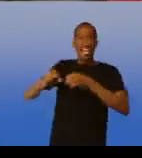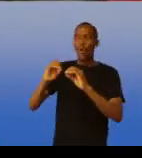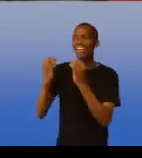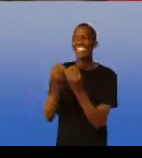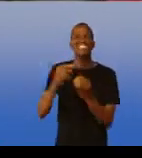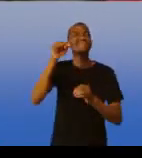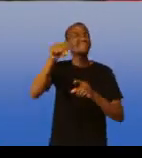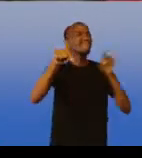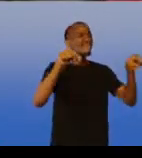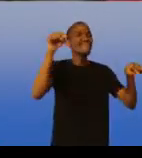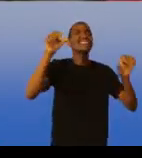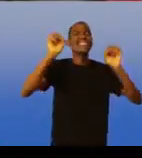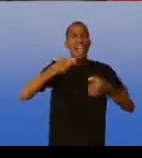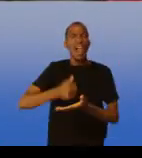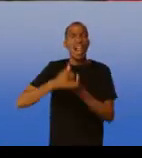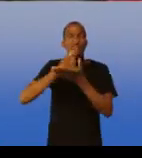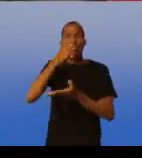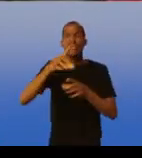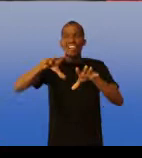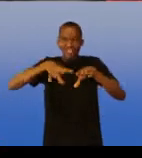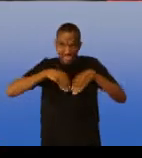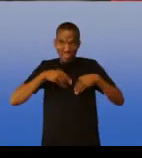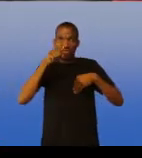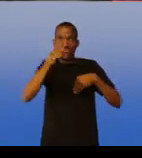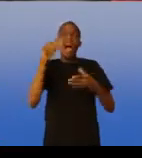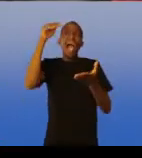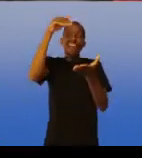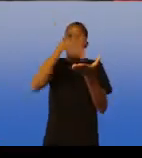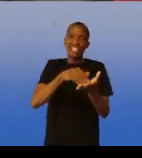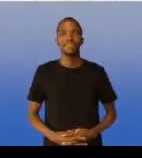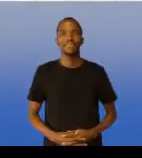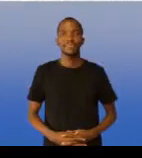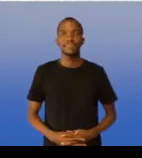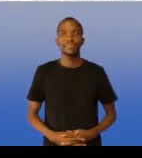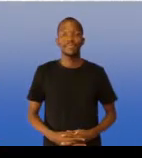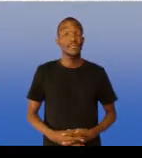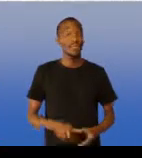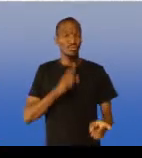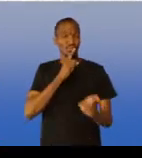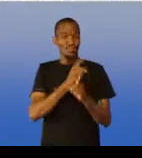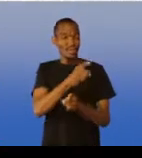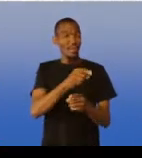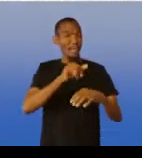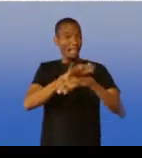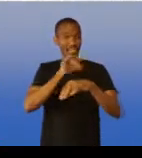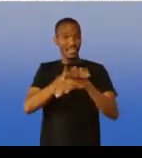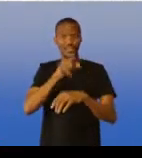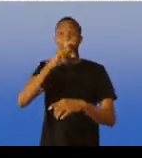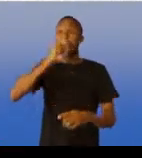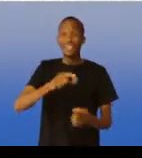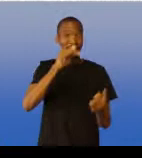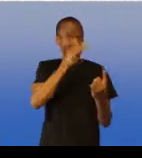which are there to try and help you to be able to accept and to be able to get the treatment that you need. The real strong message is get